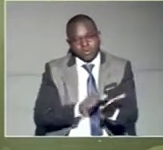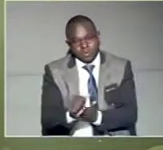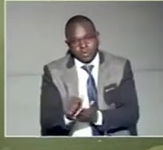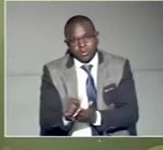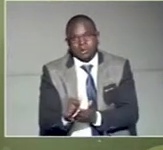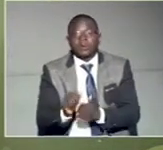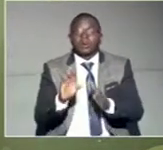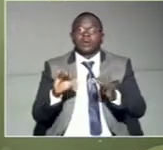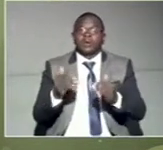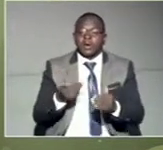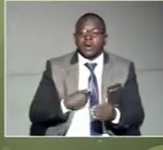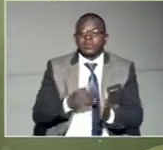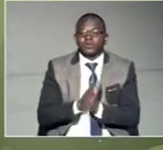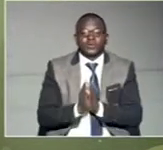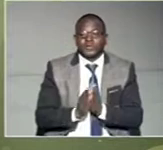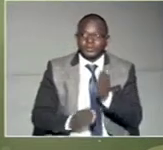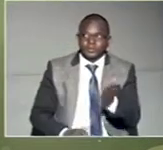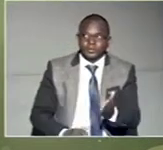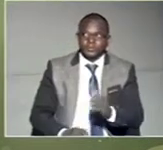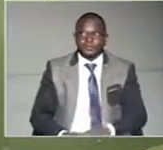Winifra. We have this story.